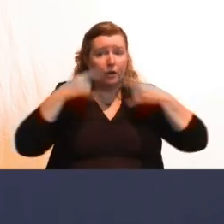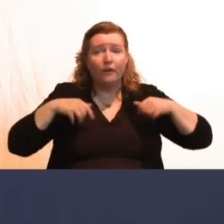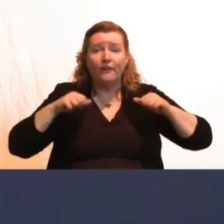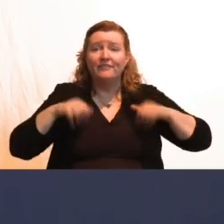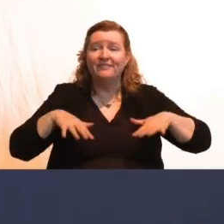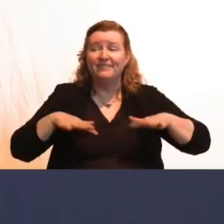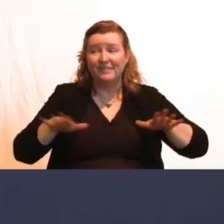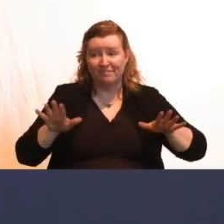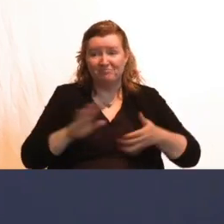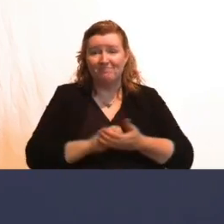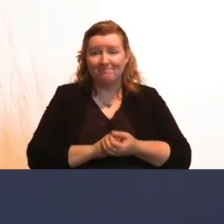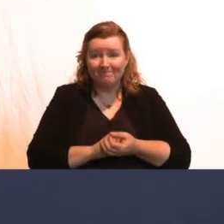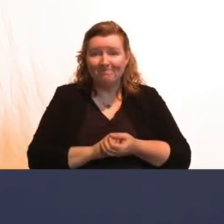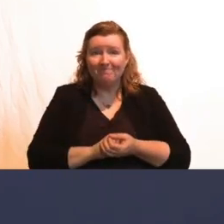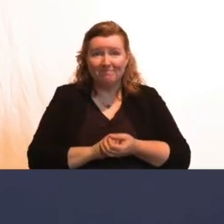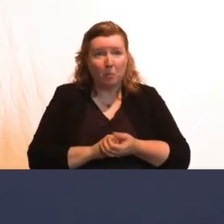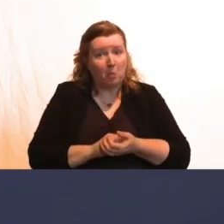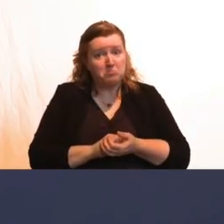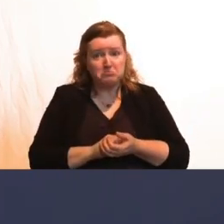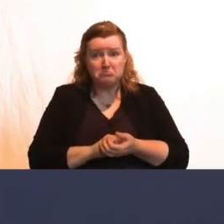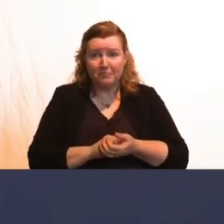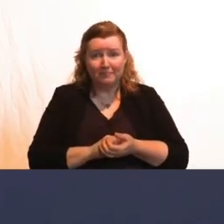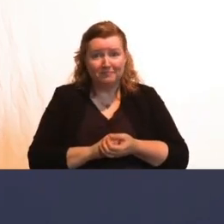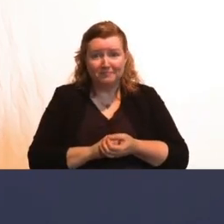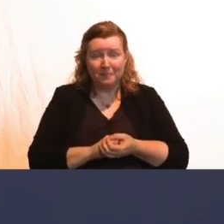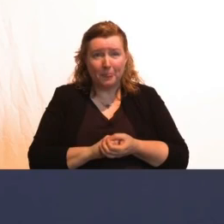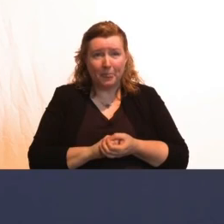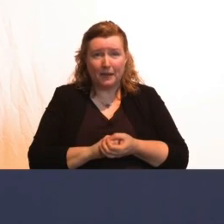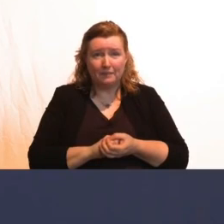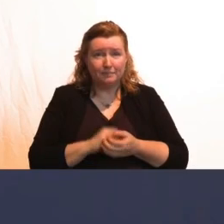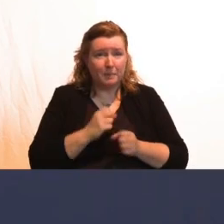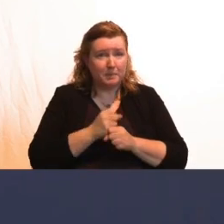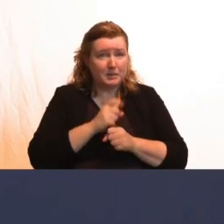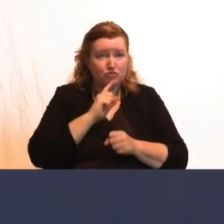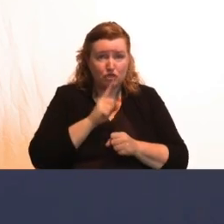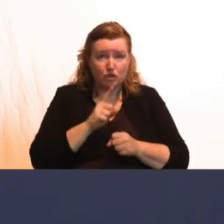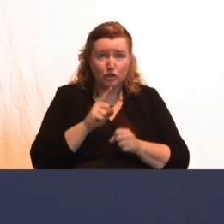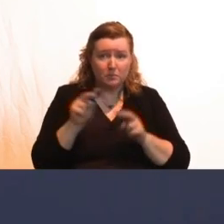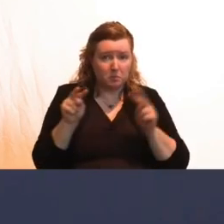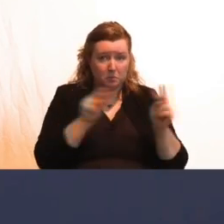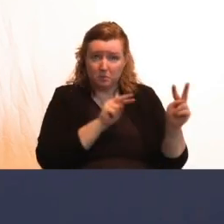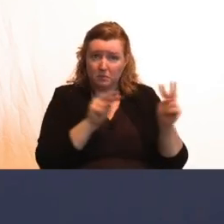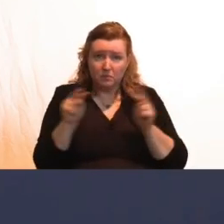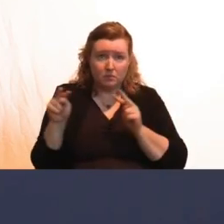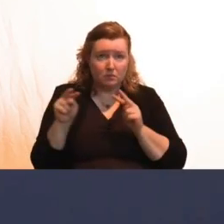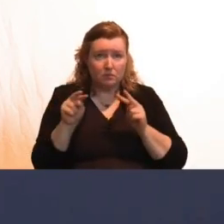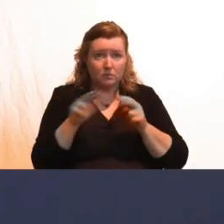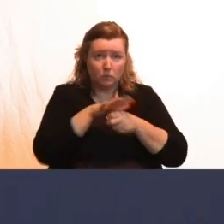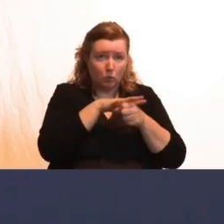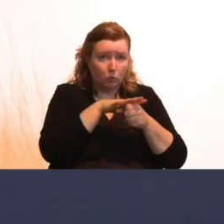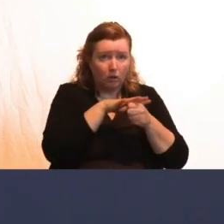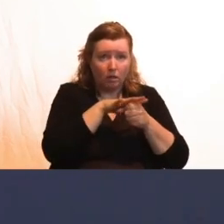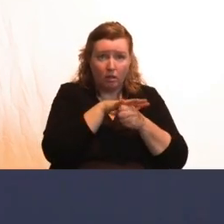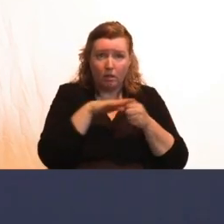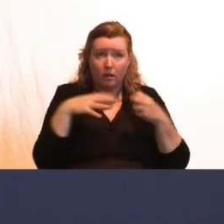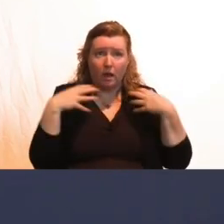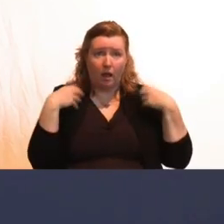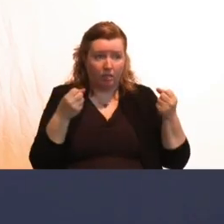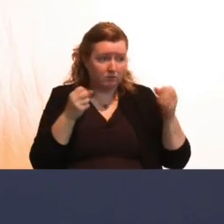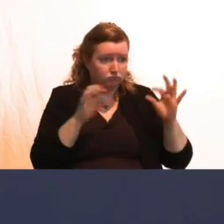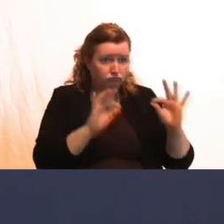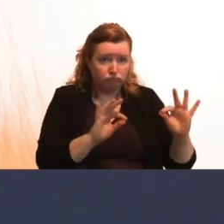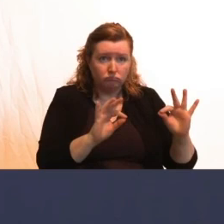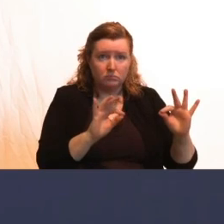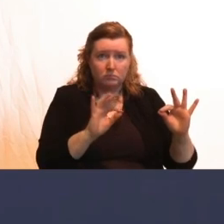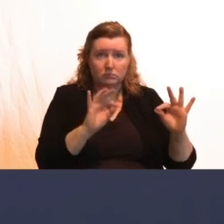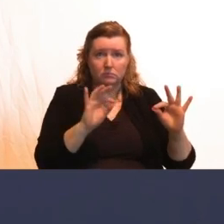eye on the local health reality where you are, which is why we've given them, the districts, the flexibility. If they said, listen, in this particular town or